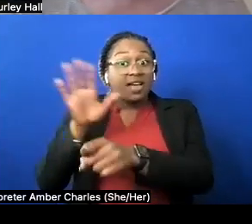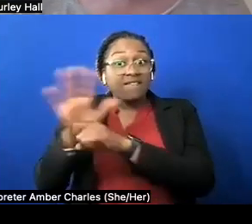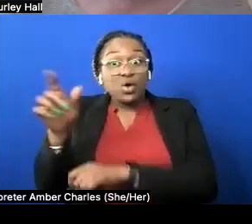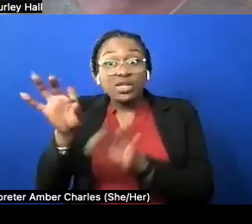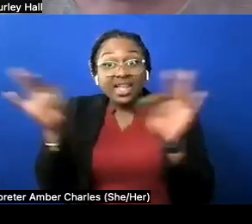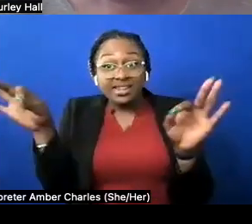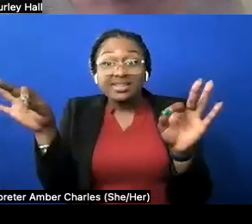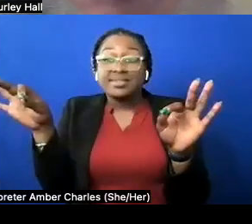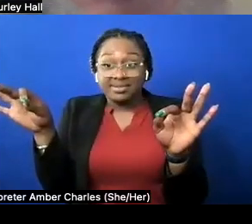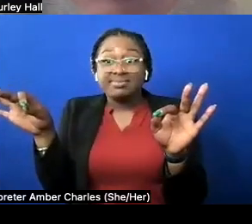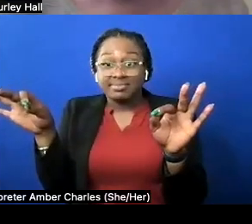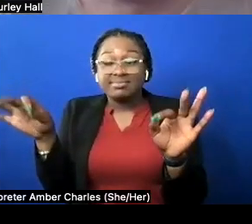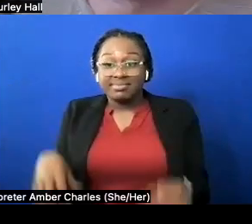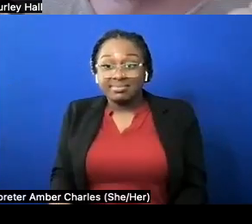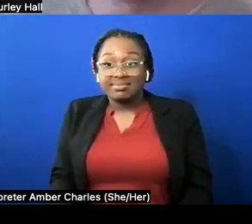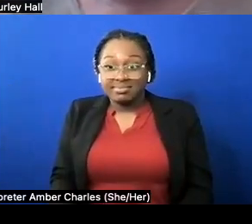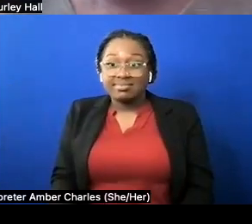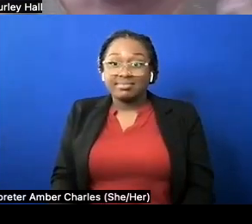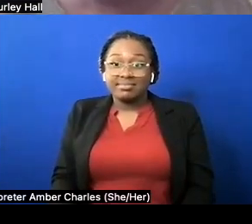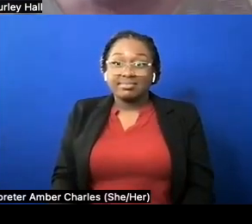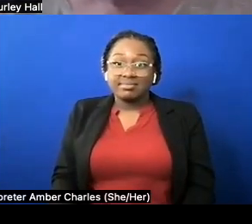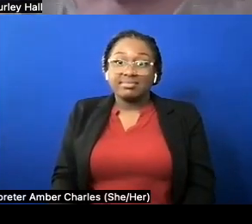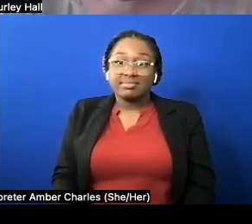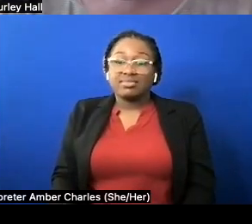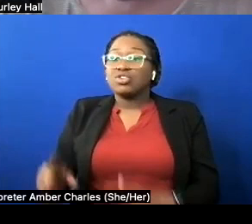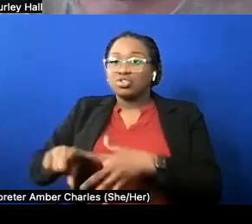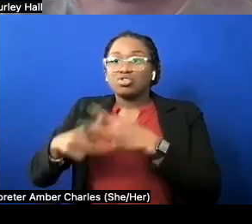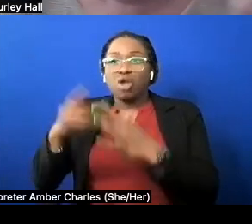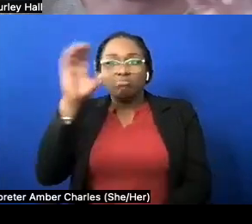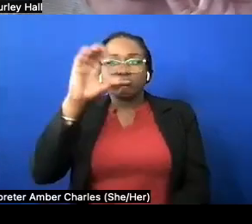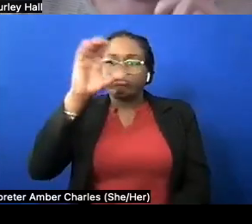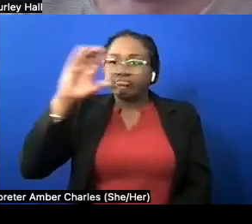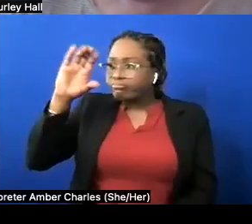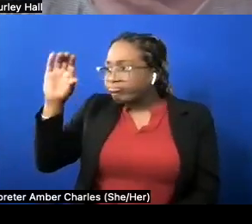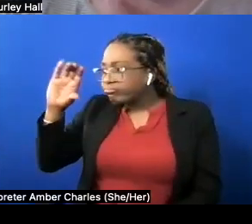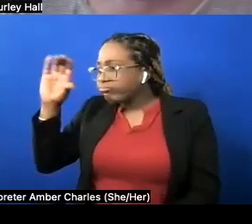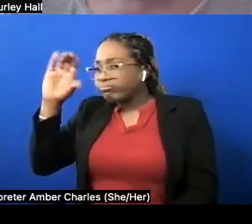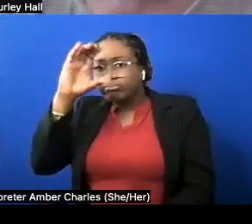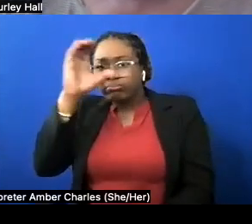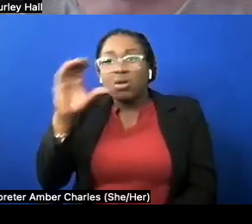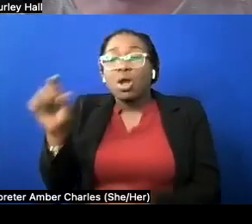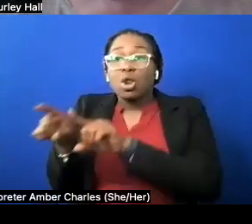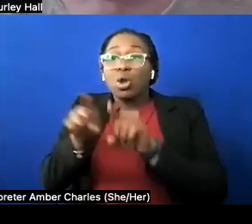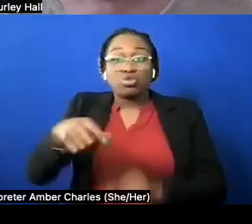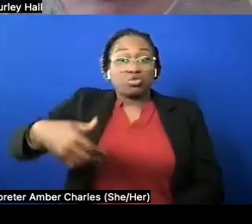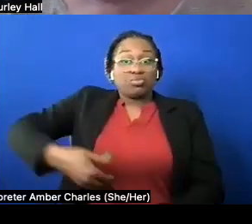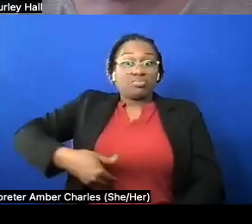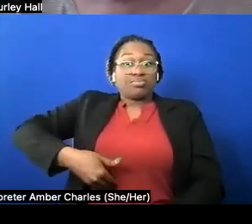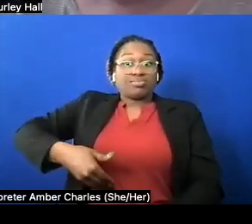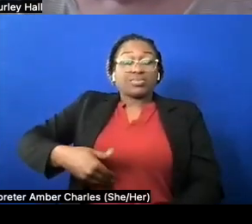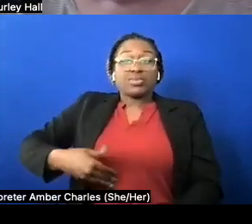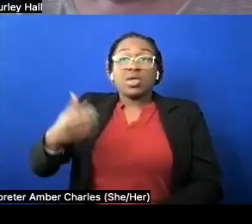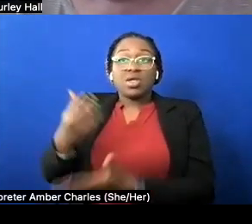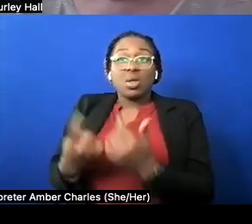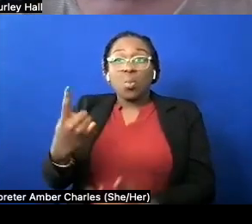no is going to become, you're going to start looking at things, you know, and also tune into your intuition. Somebody offered me